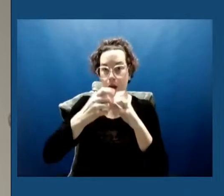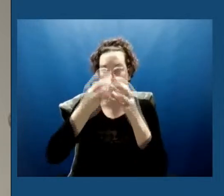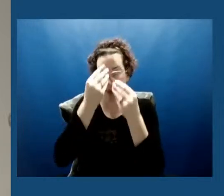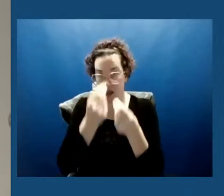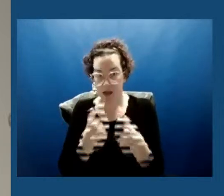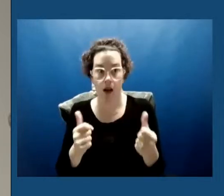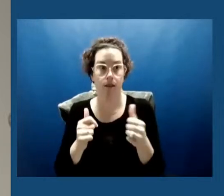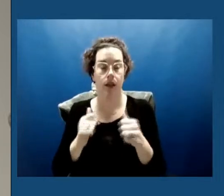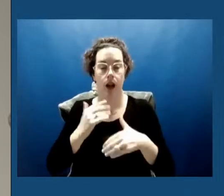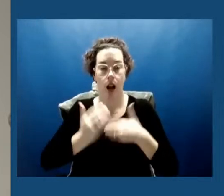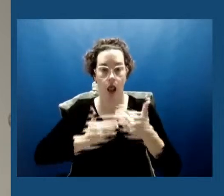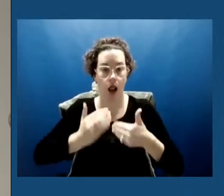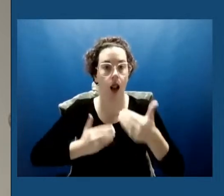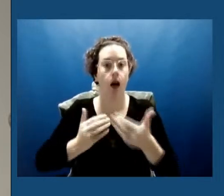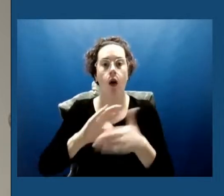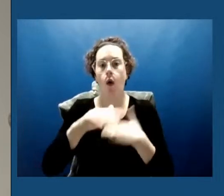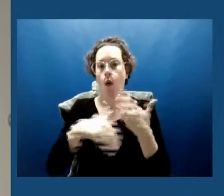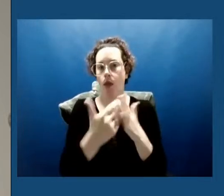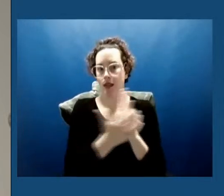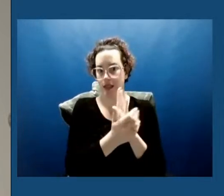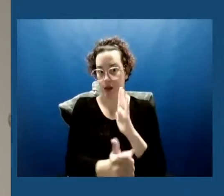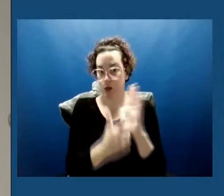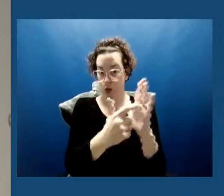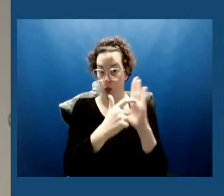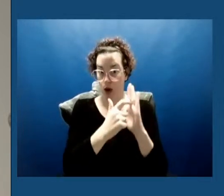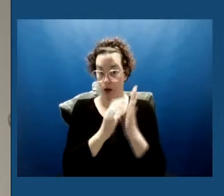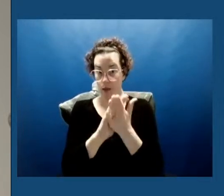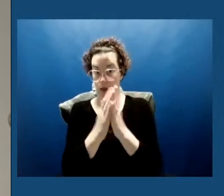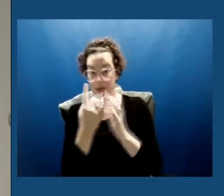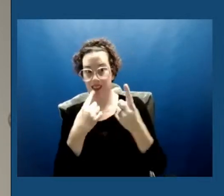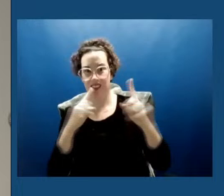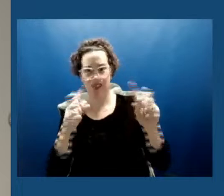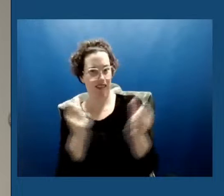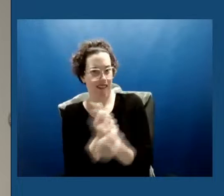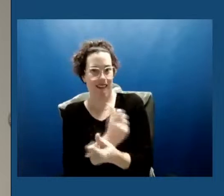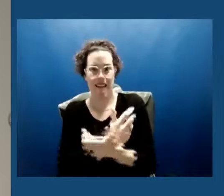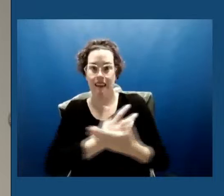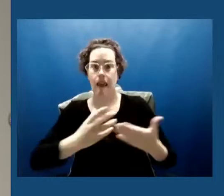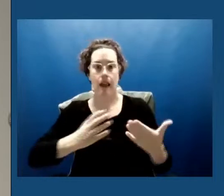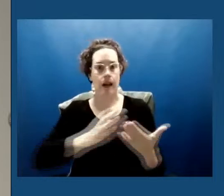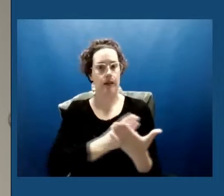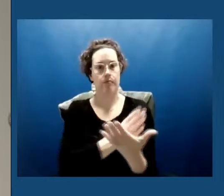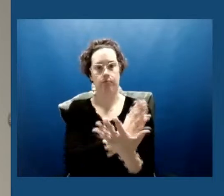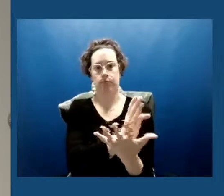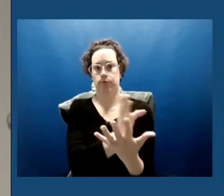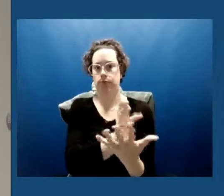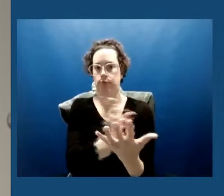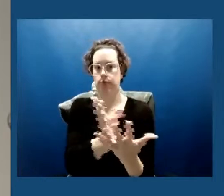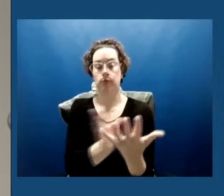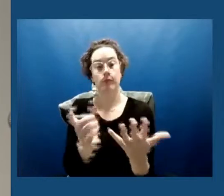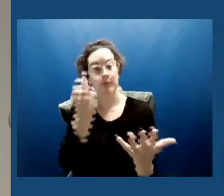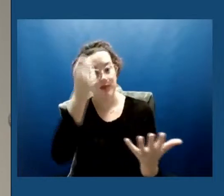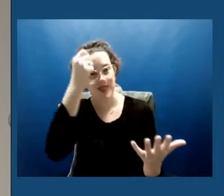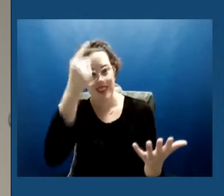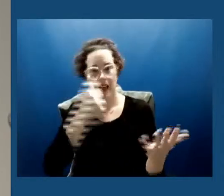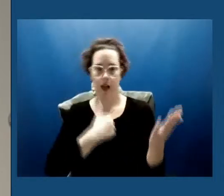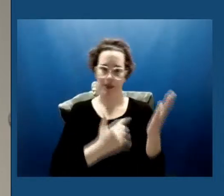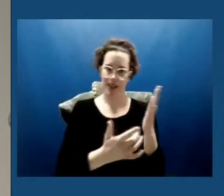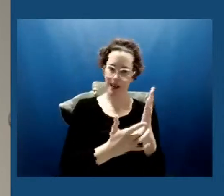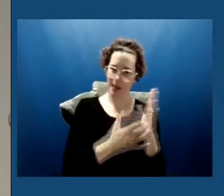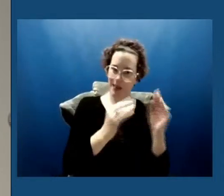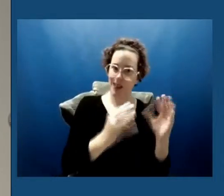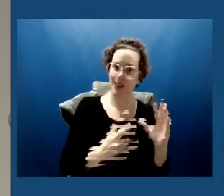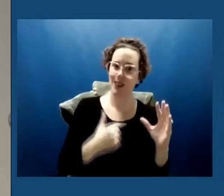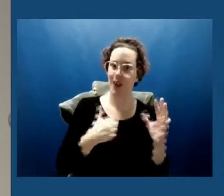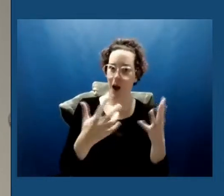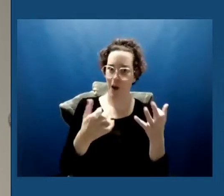acquire every skill that they need to be successful in any outlet that they choose. Now, ideally, I'm the technology teacher, so like, would I love for you